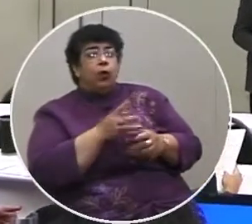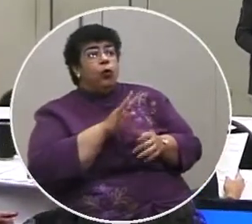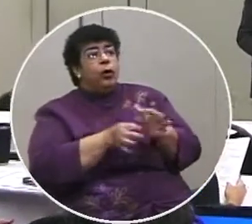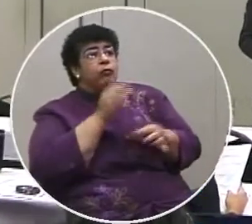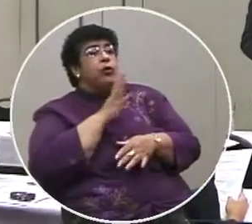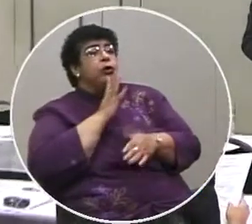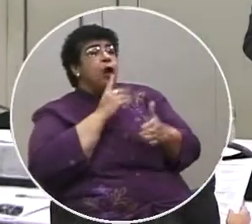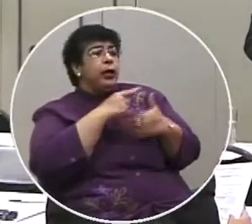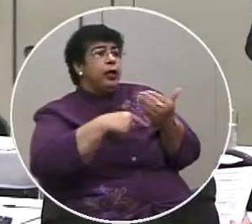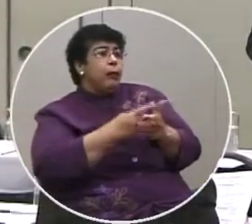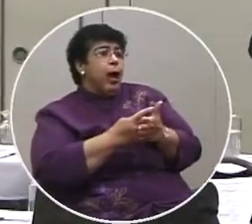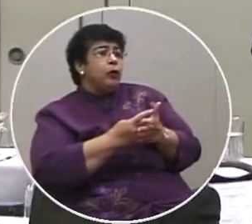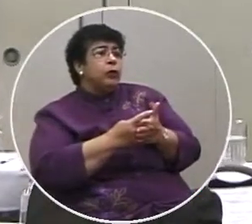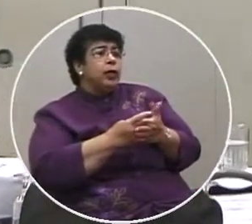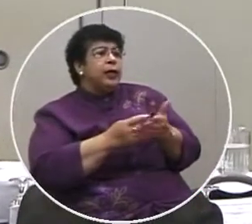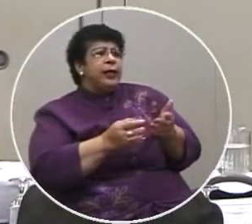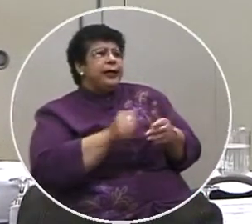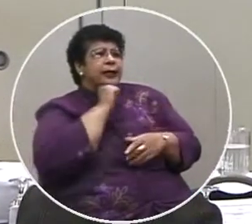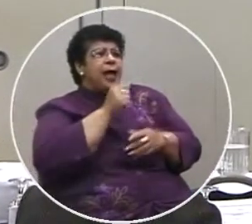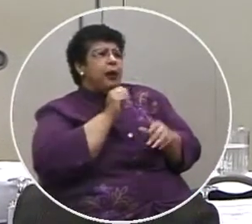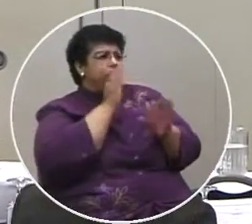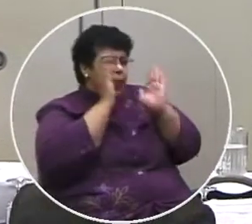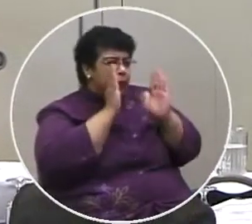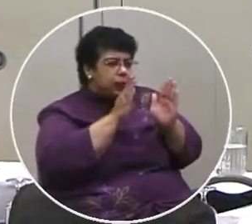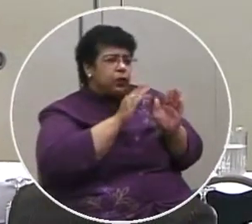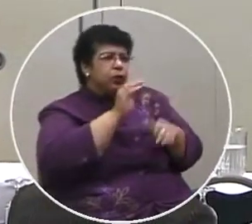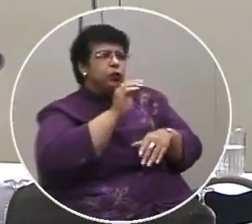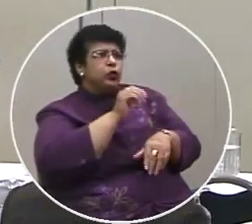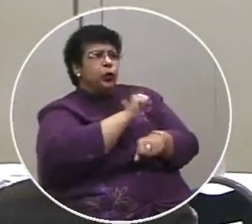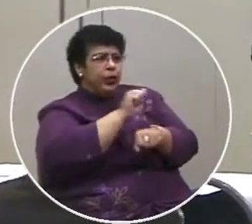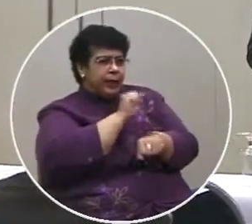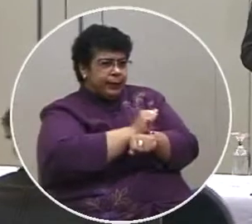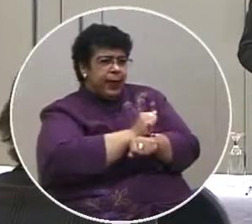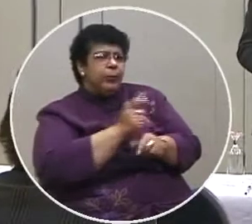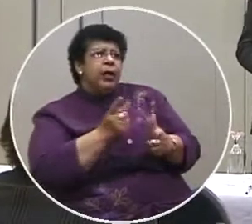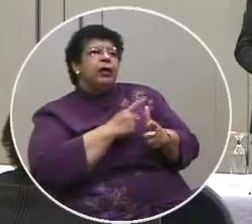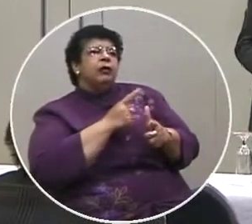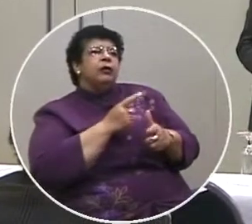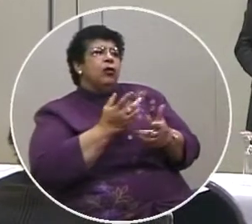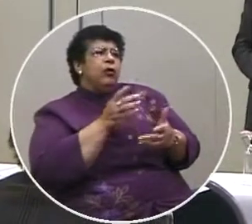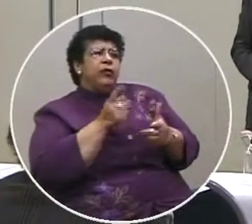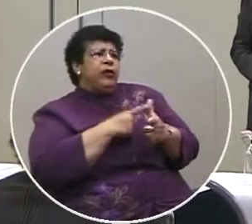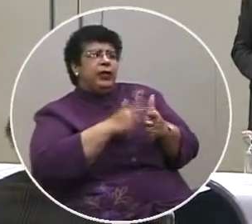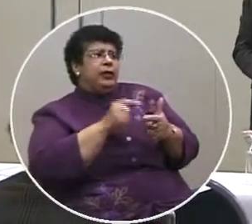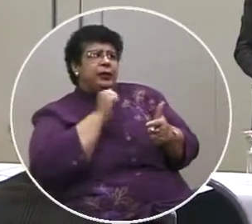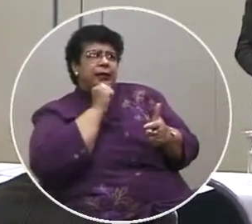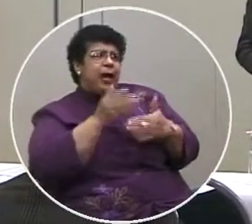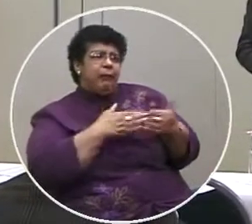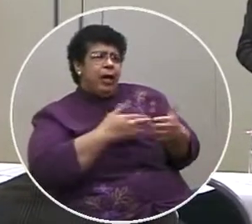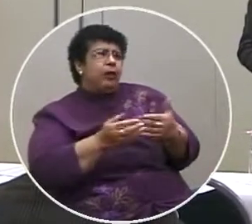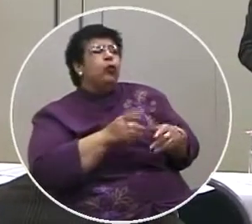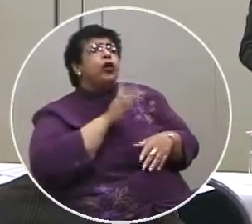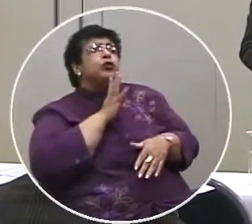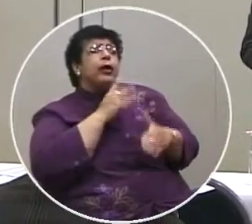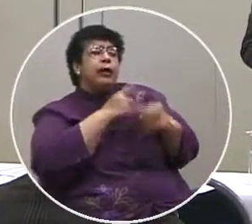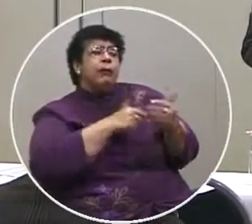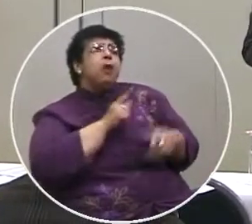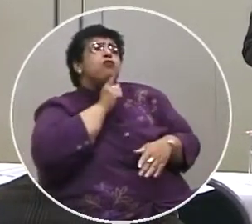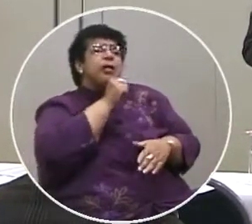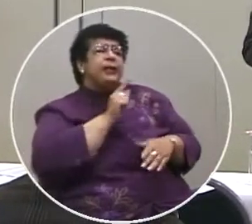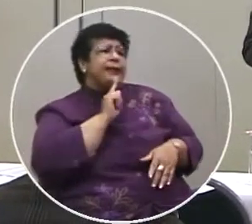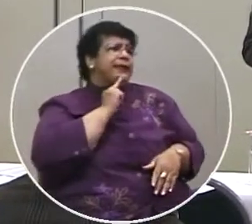talking about is off task, intensity is irrelevant. We're talking about behaviors that are pretty serious. And I also